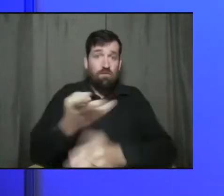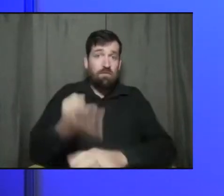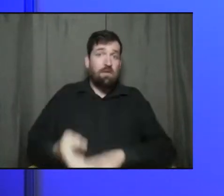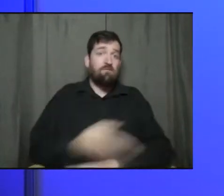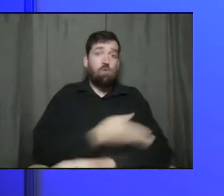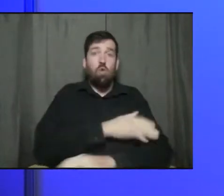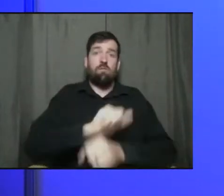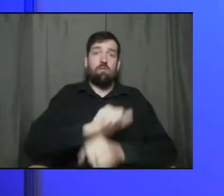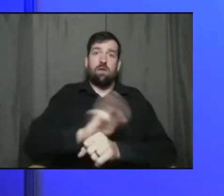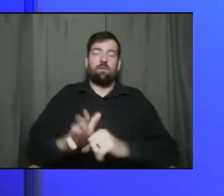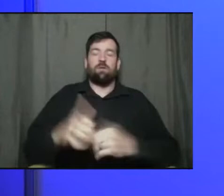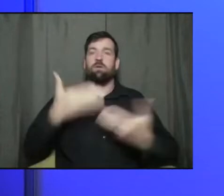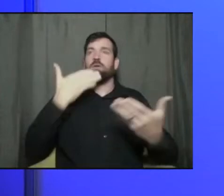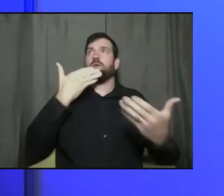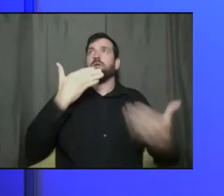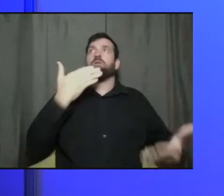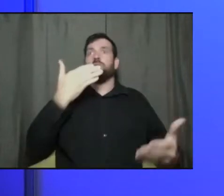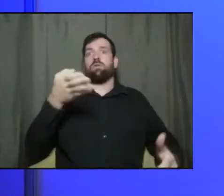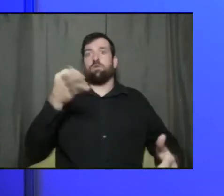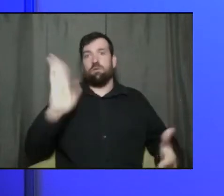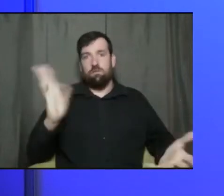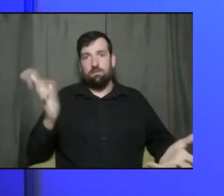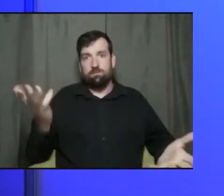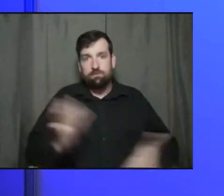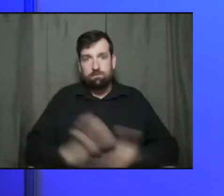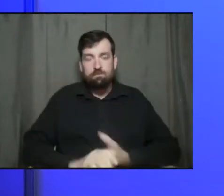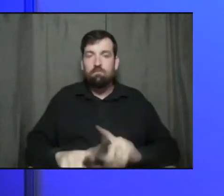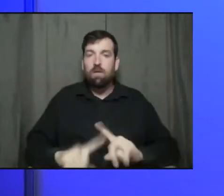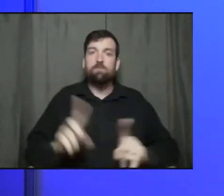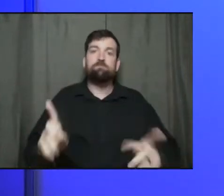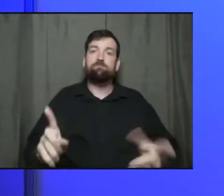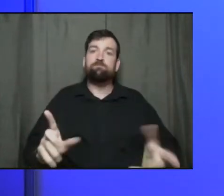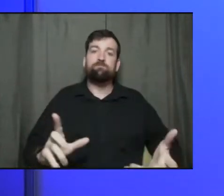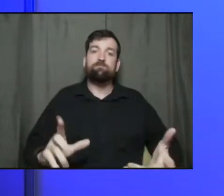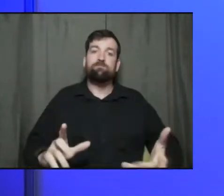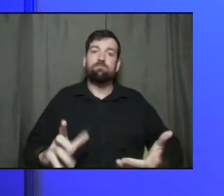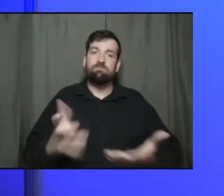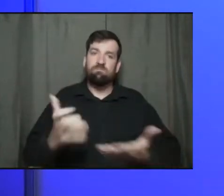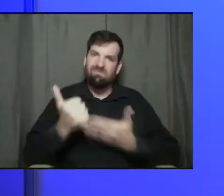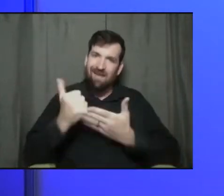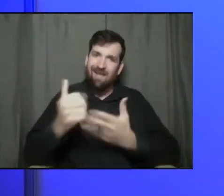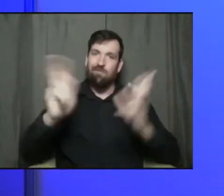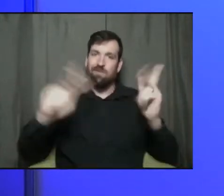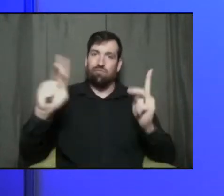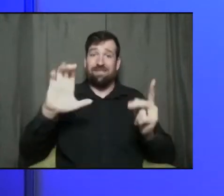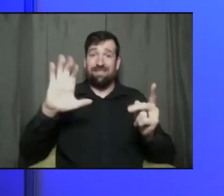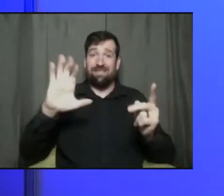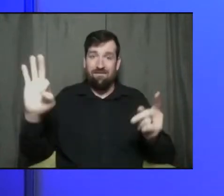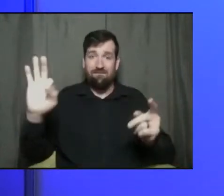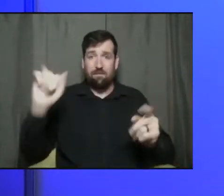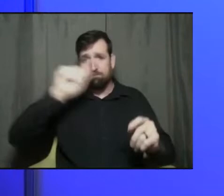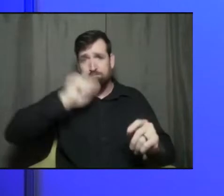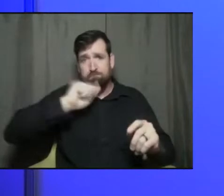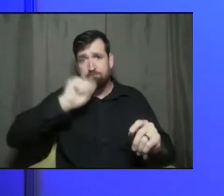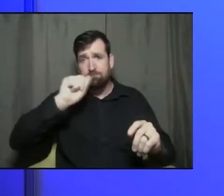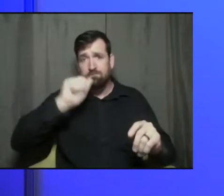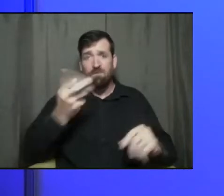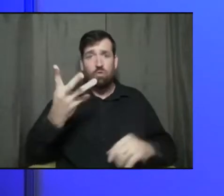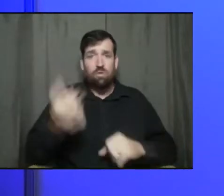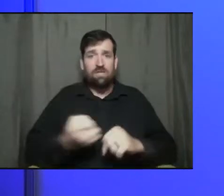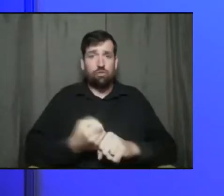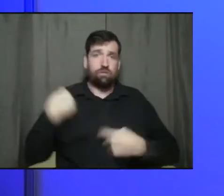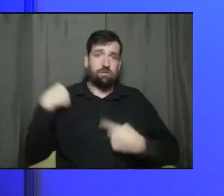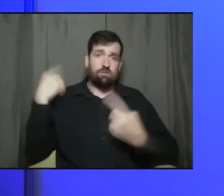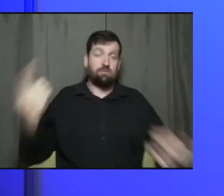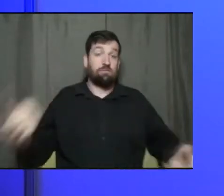goodness. And really, I think, helped people with CF get through the last few years, obviously much